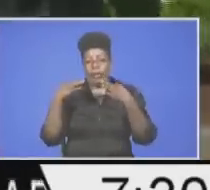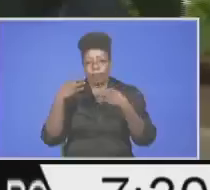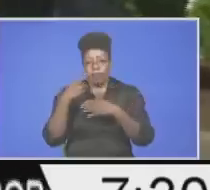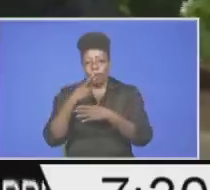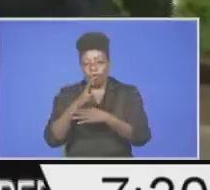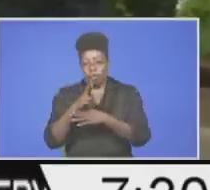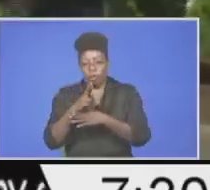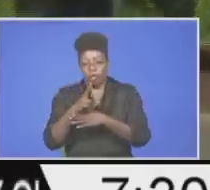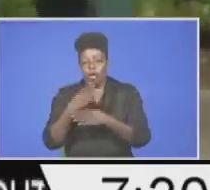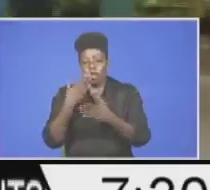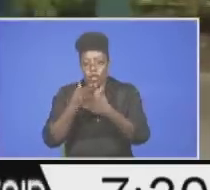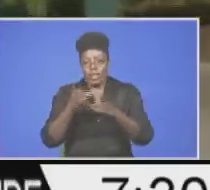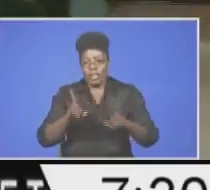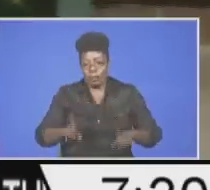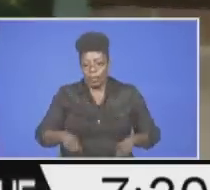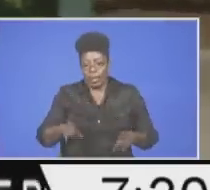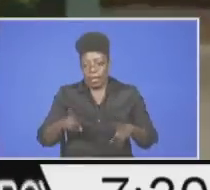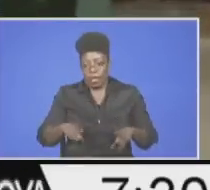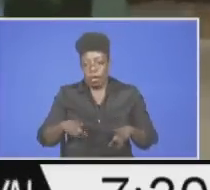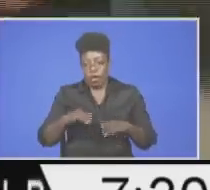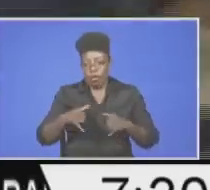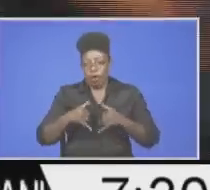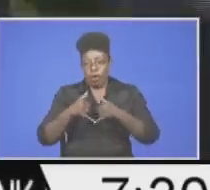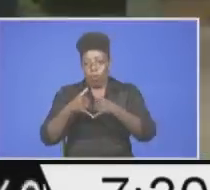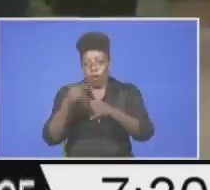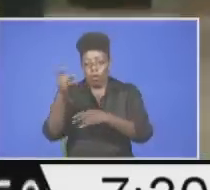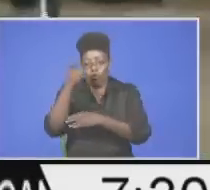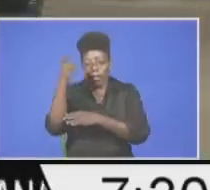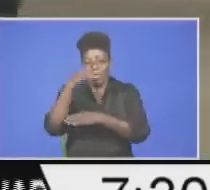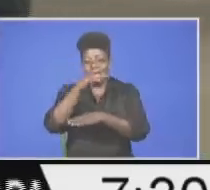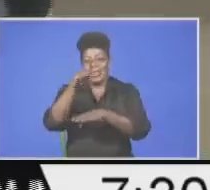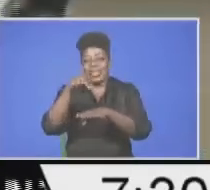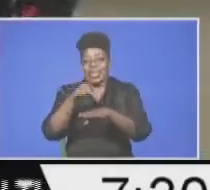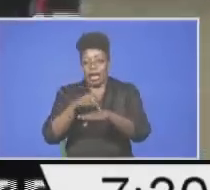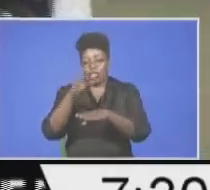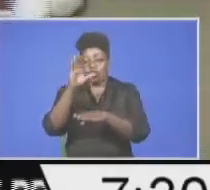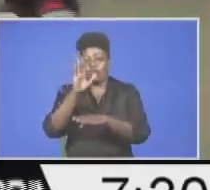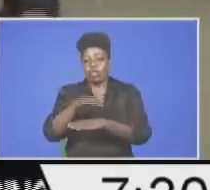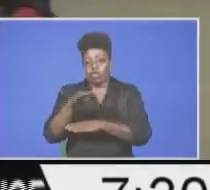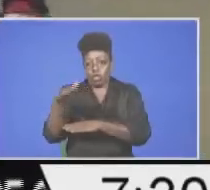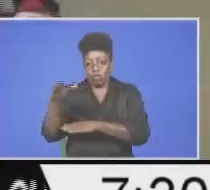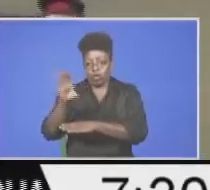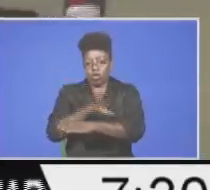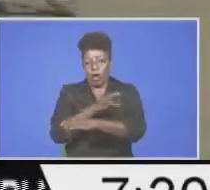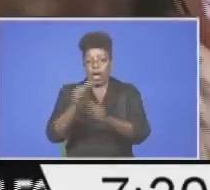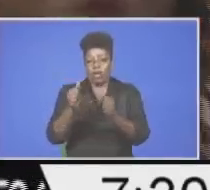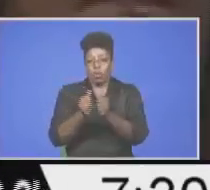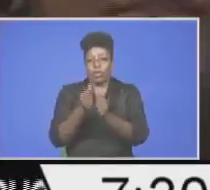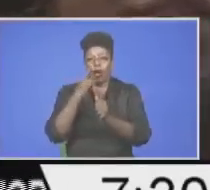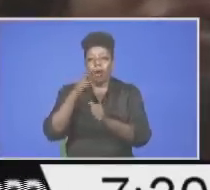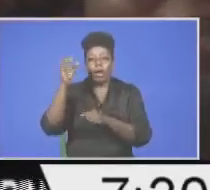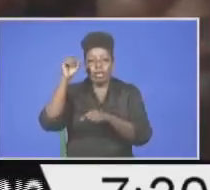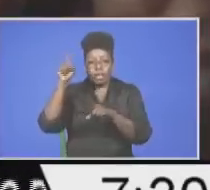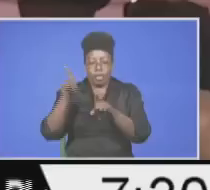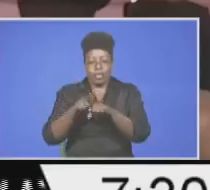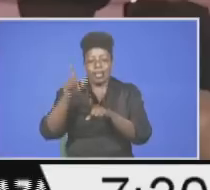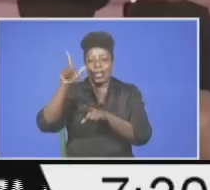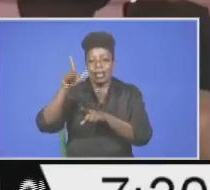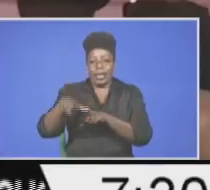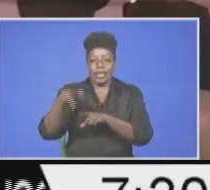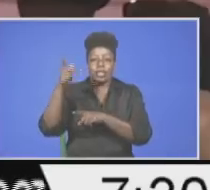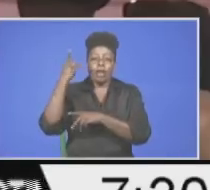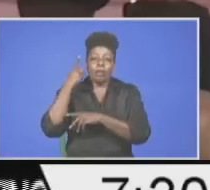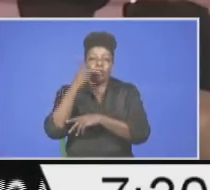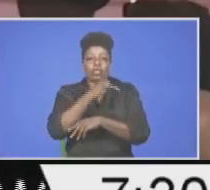strict disciplinarian who founded the award-winning National Children's Choir with her sister, the late Patricia Bazard.